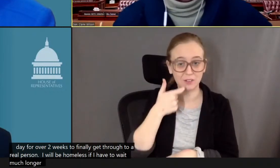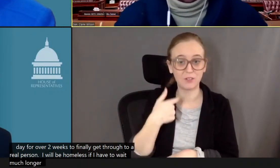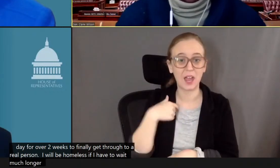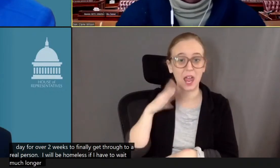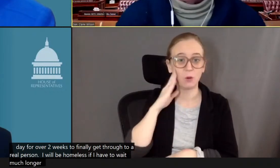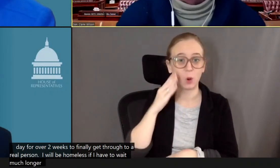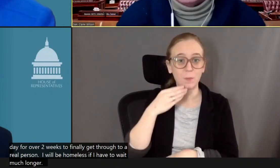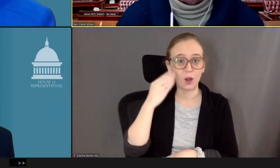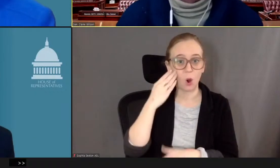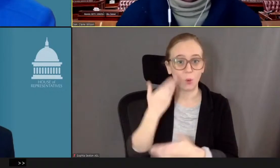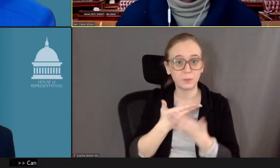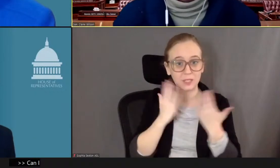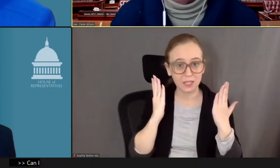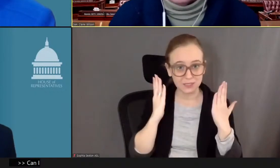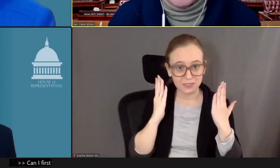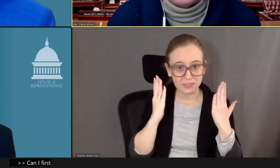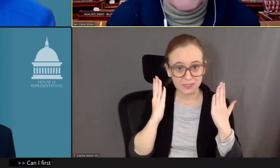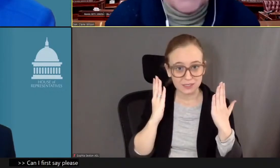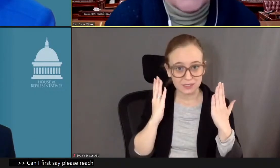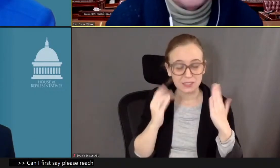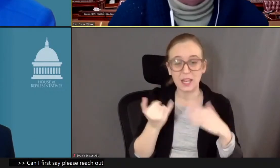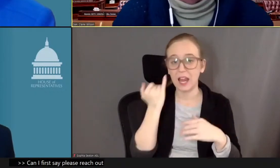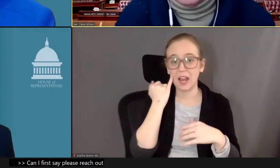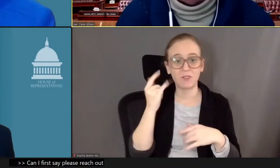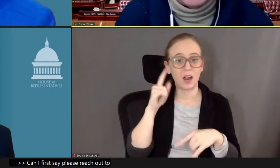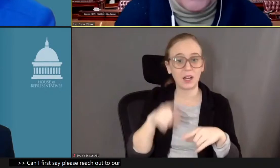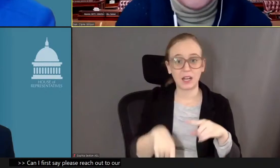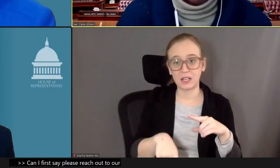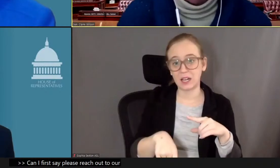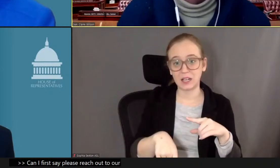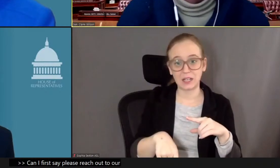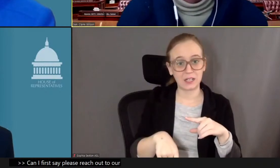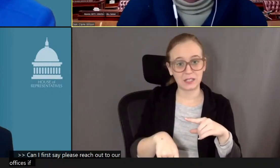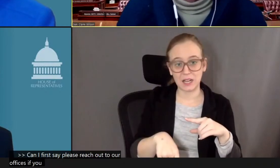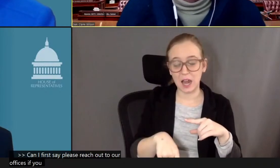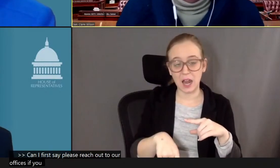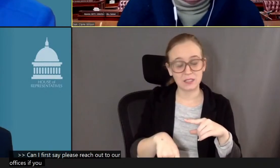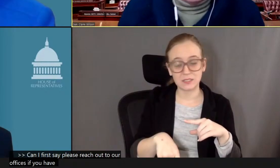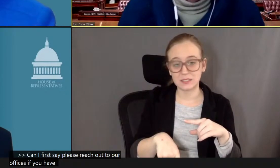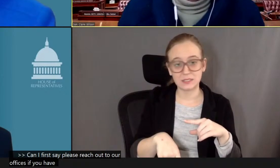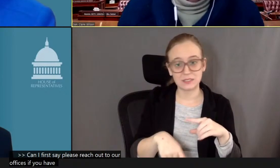Can I first say, please reach out to our offices if you have not.